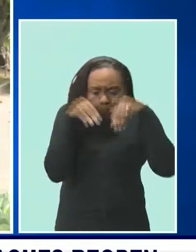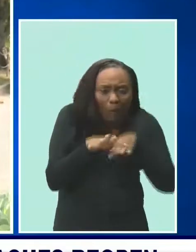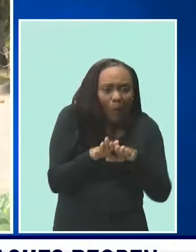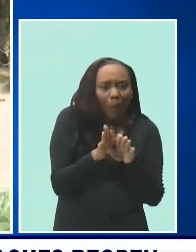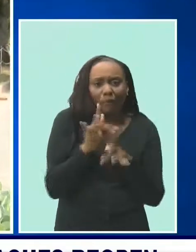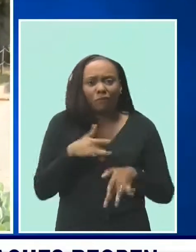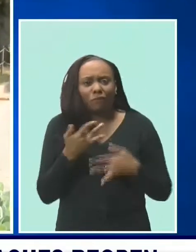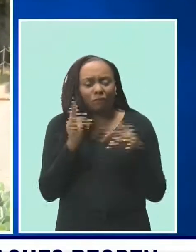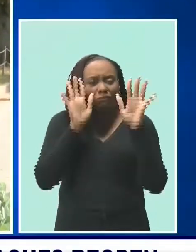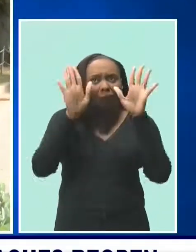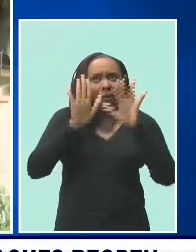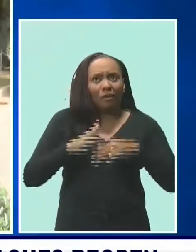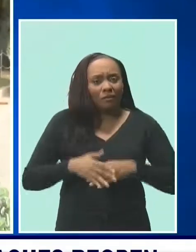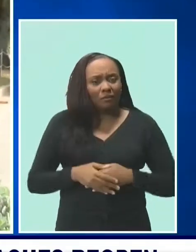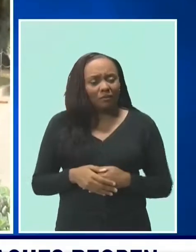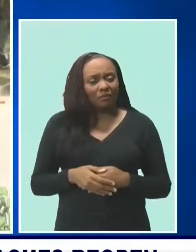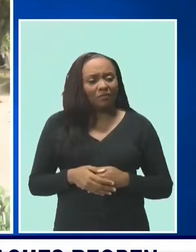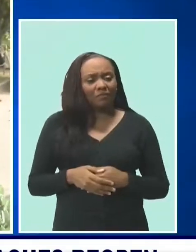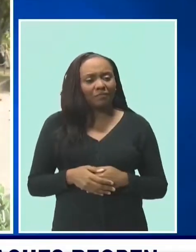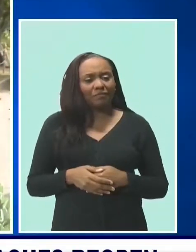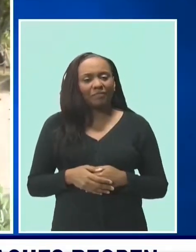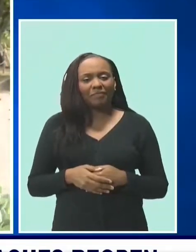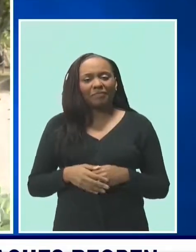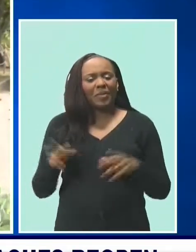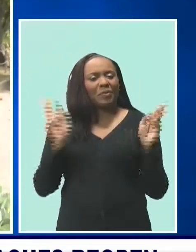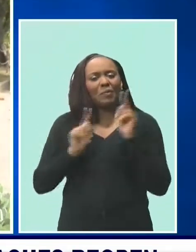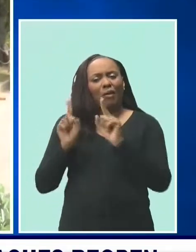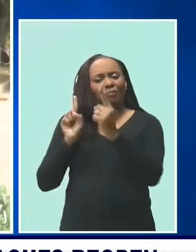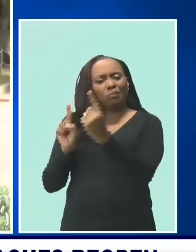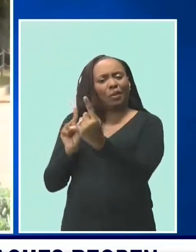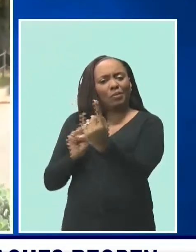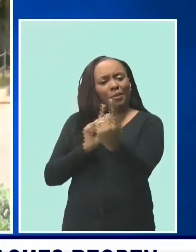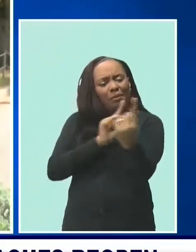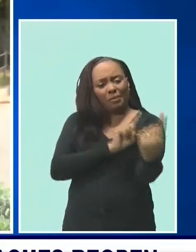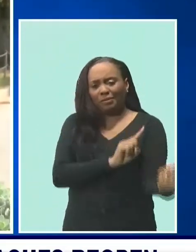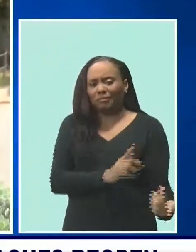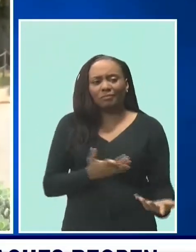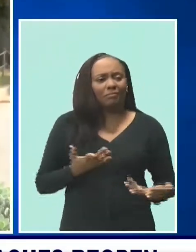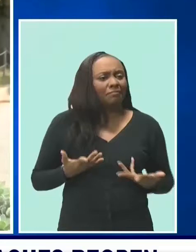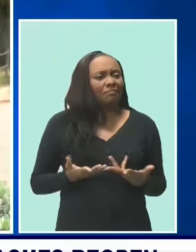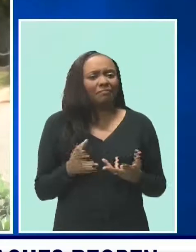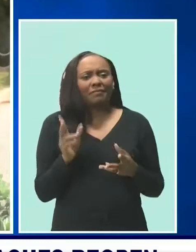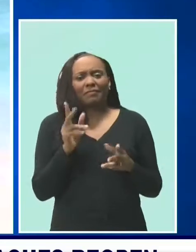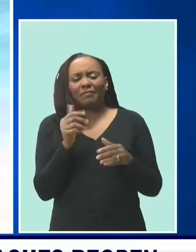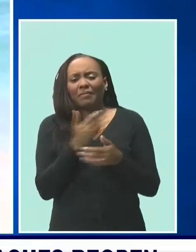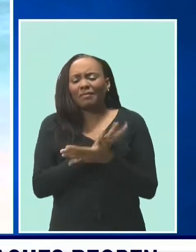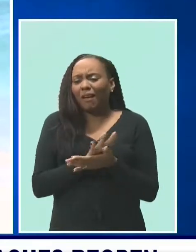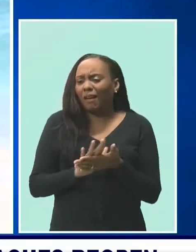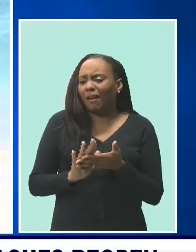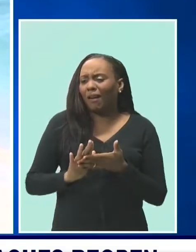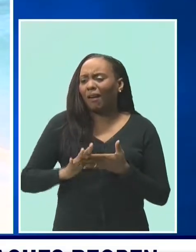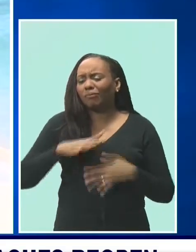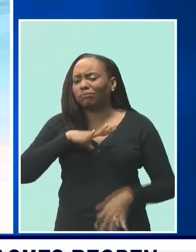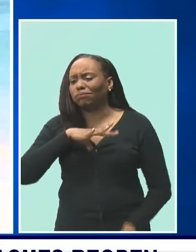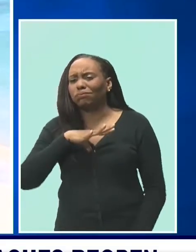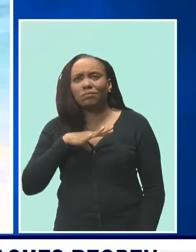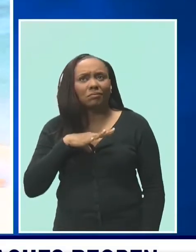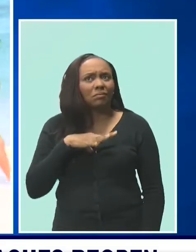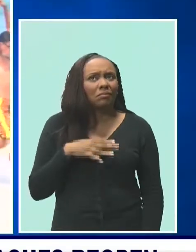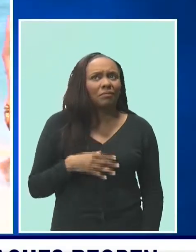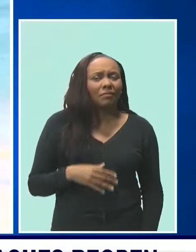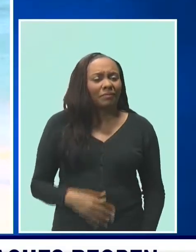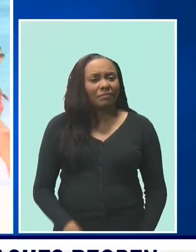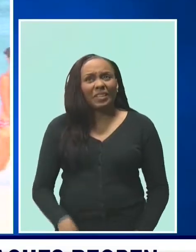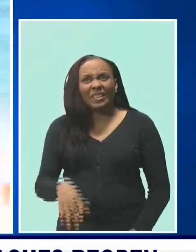great. Beach. Everybody social distancing. Everything going nice. We're good. We really get out in like